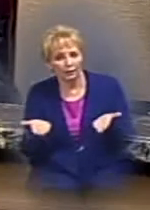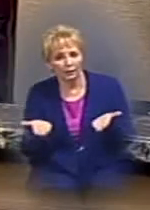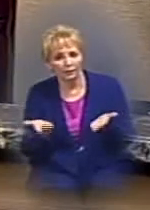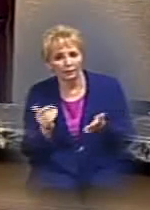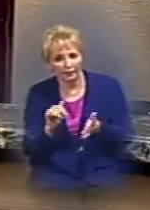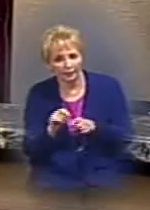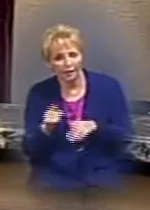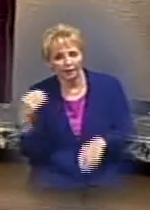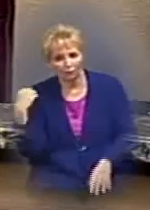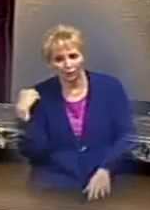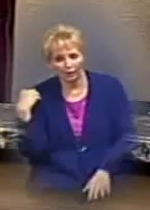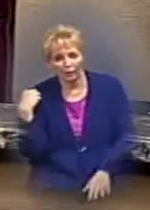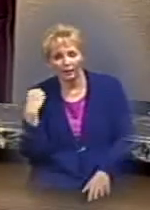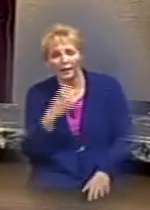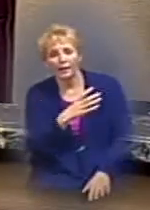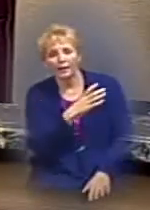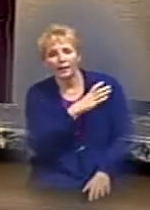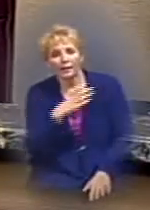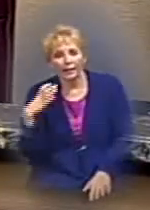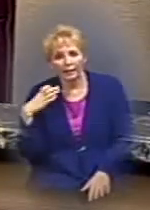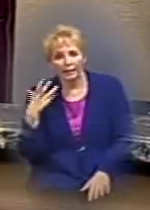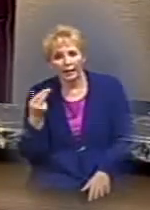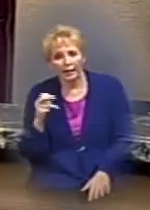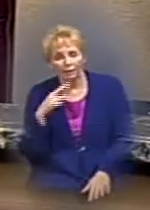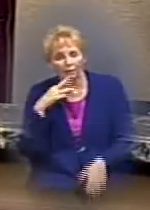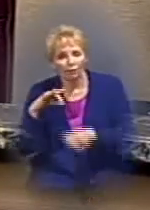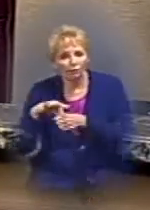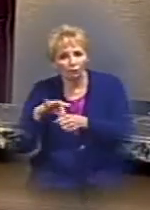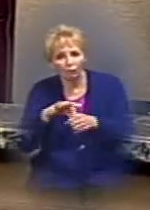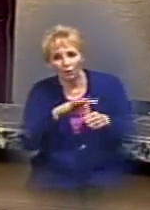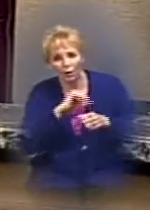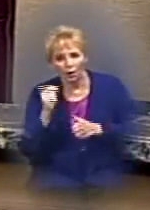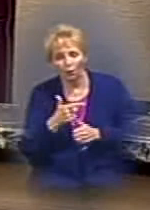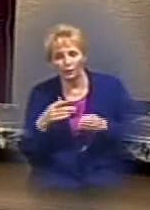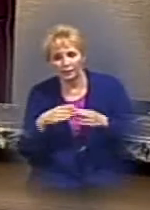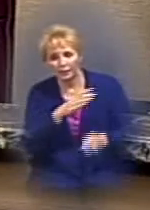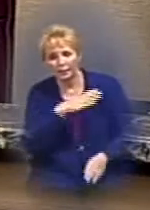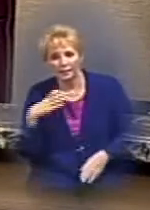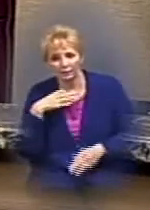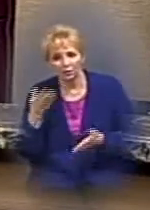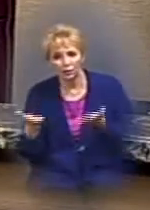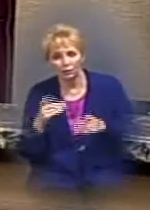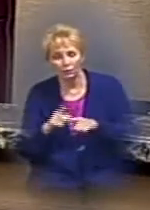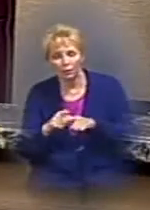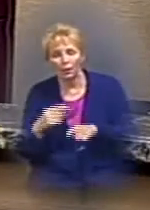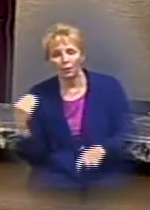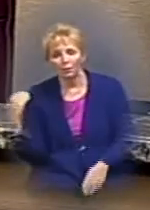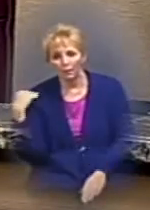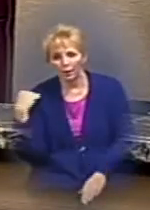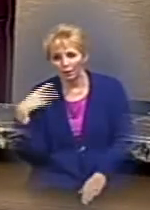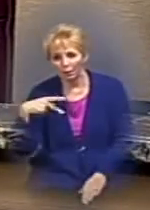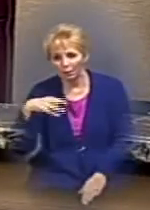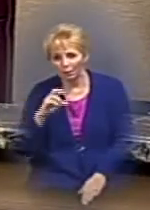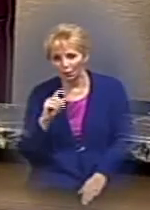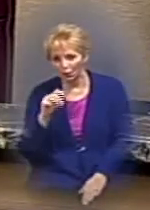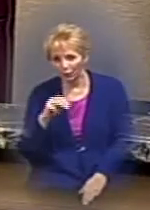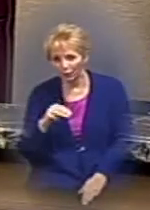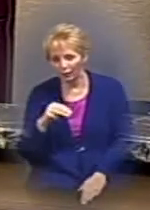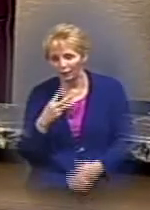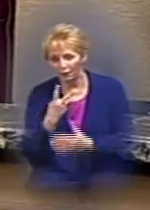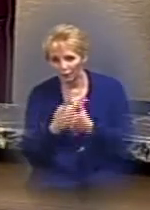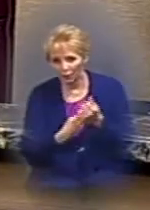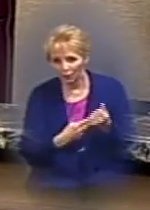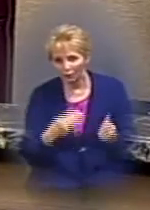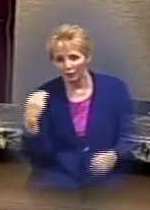an elected official, Councilman Hamer was voted by every city council during that period to serve as Mayor Pro Tem under both